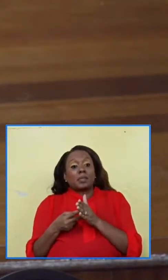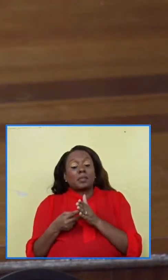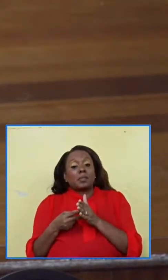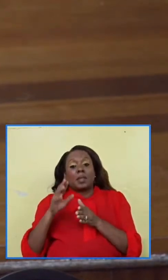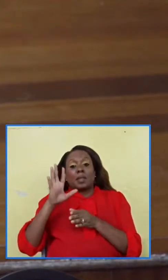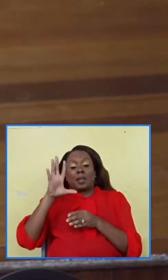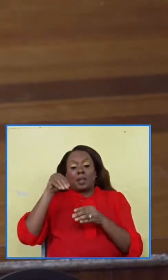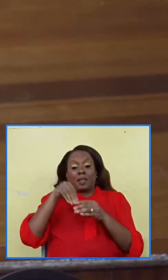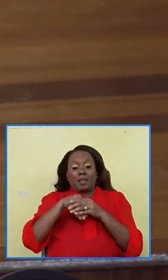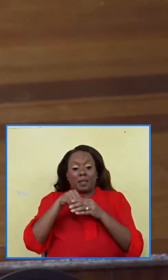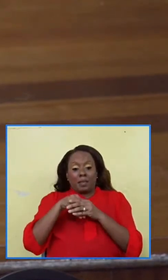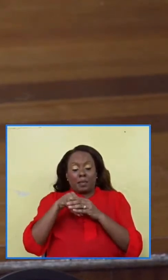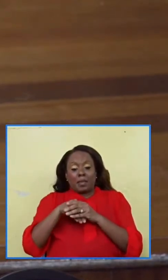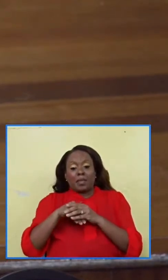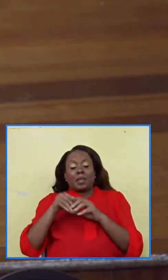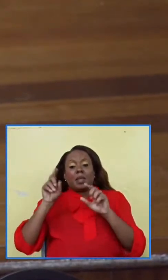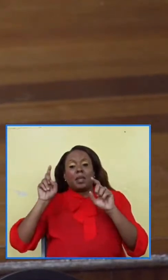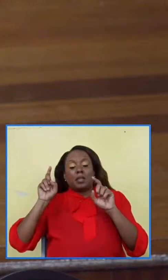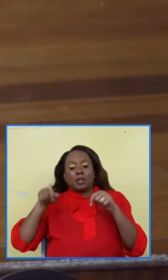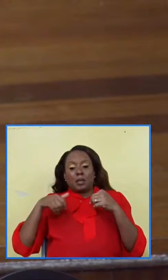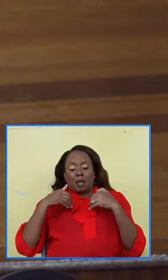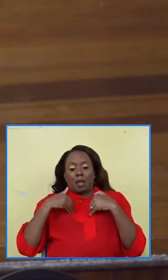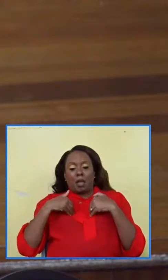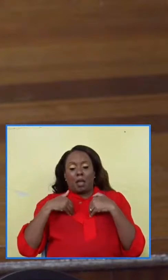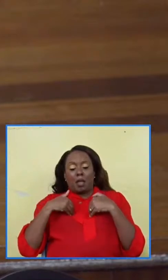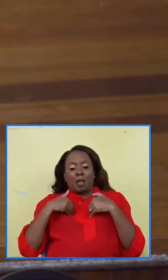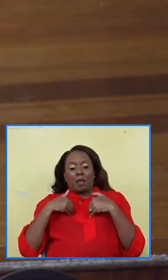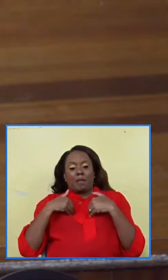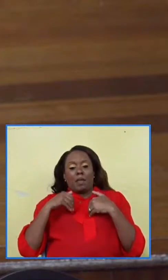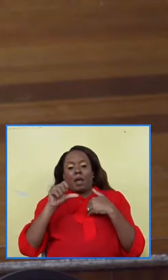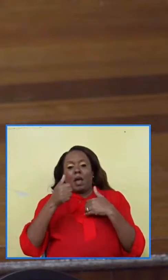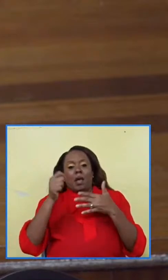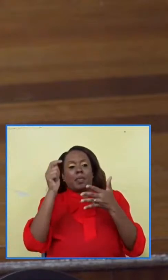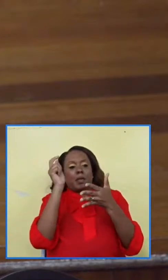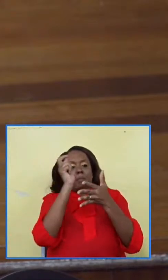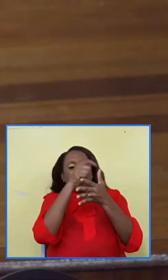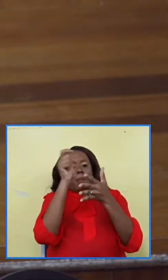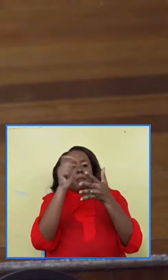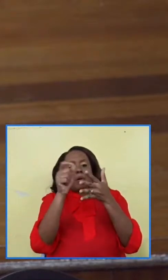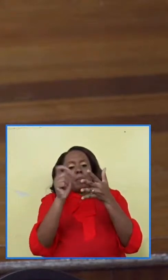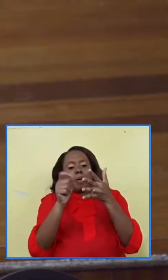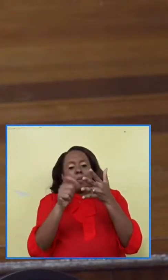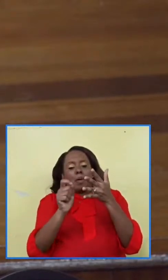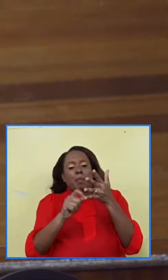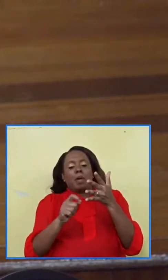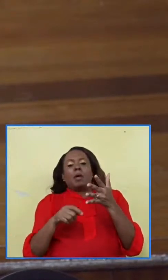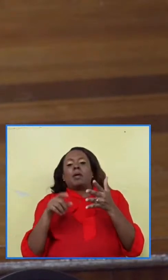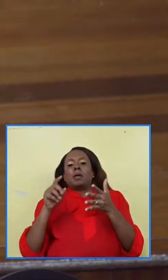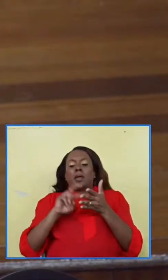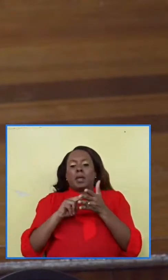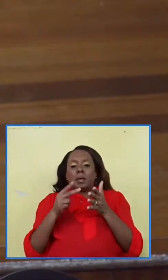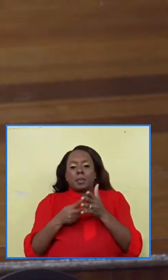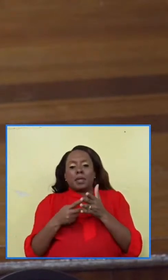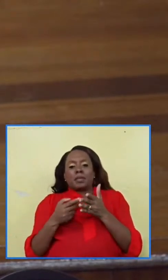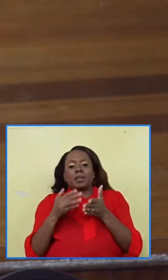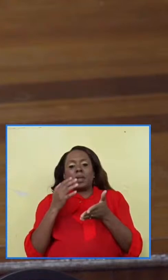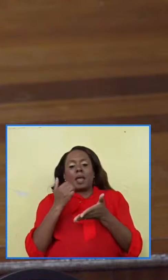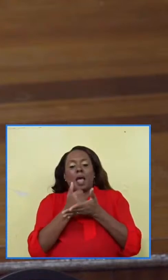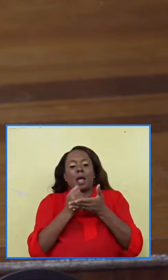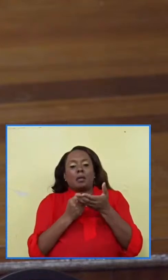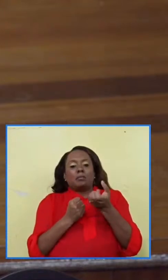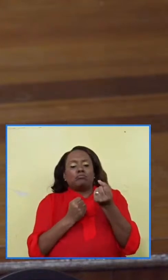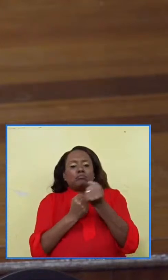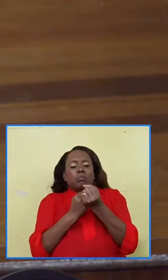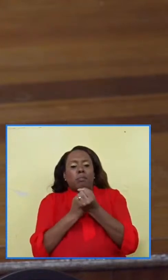meets other criteria. That's what I mean, it's an engine of growth. Okay,